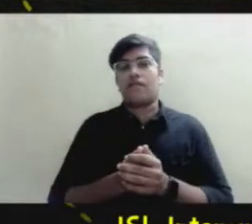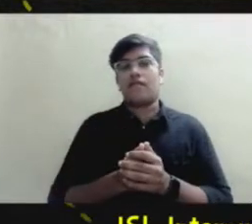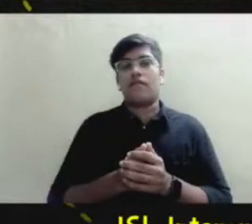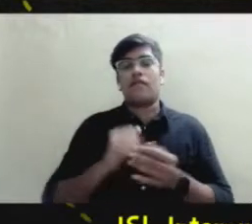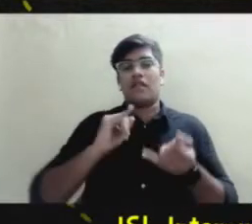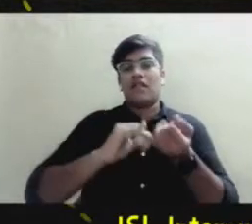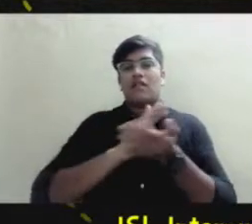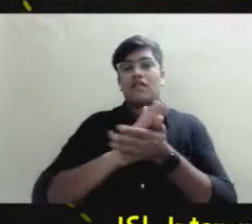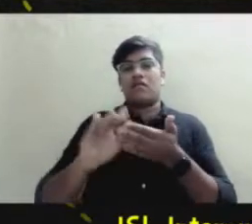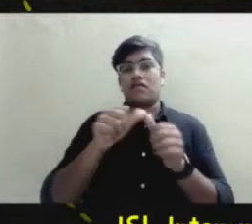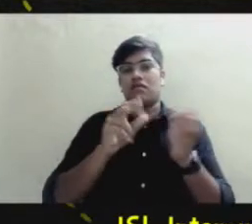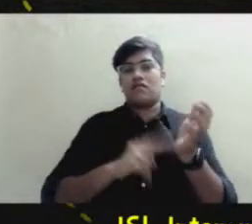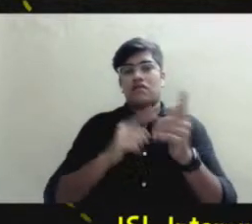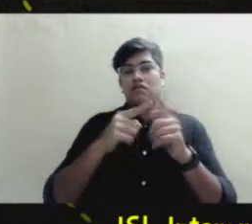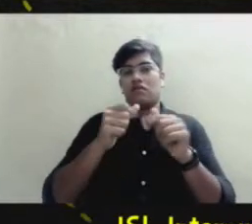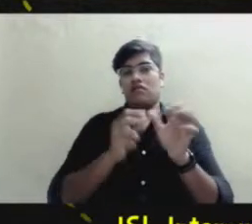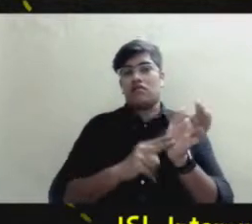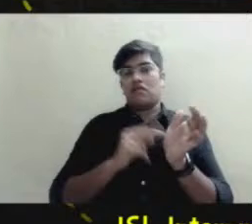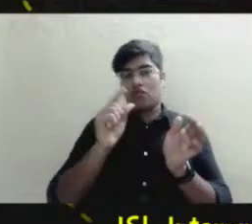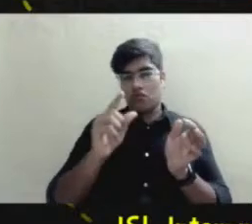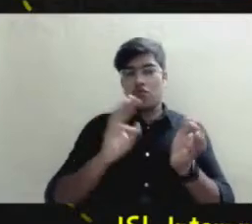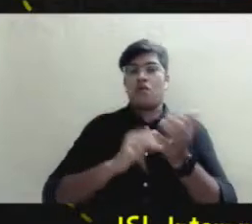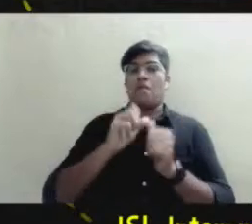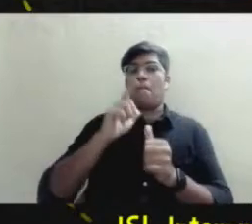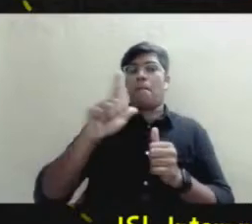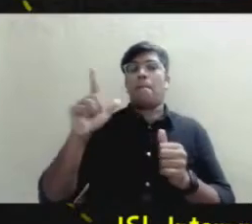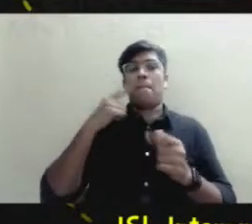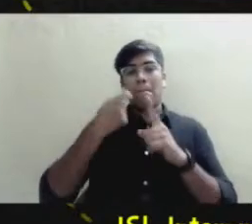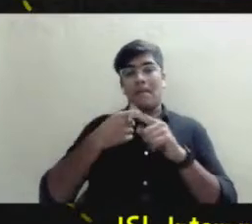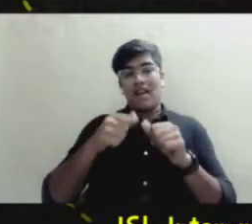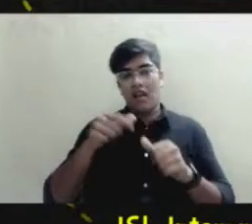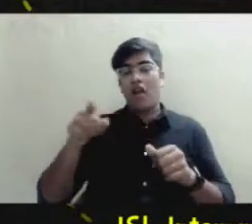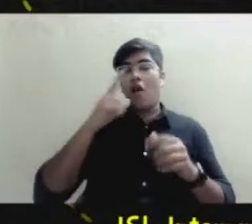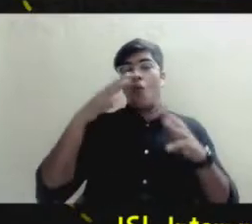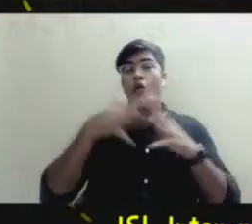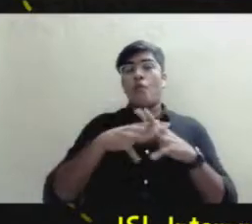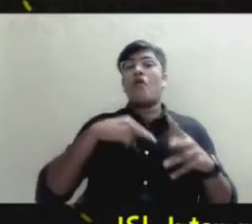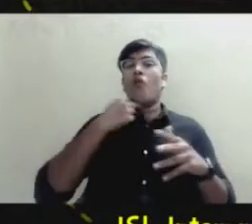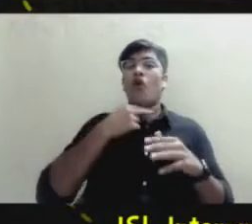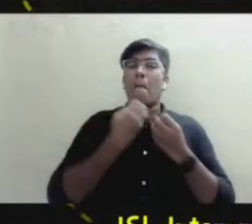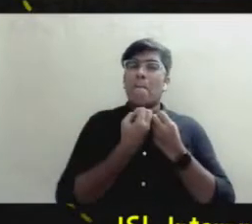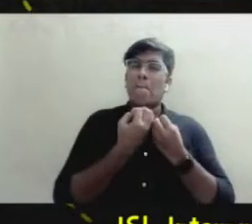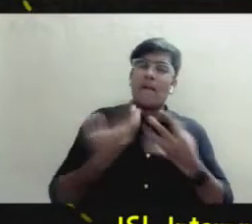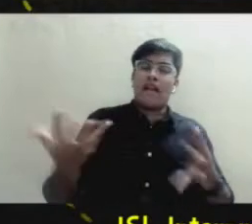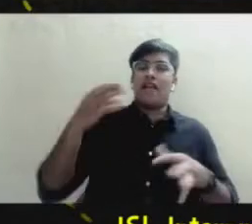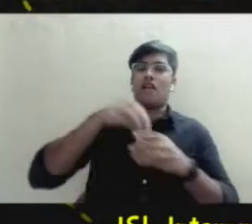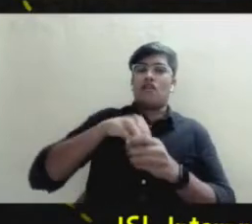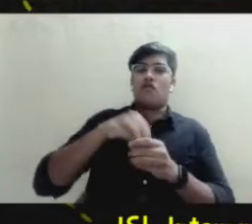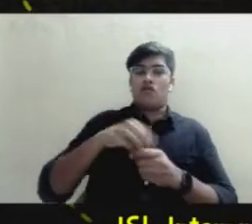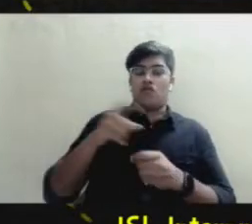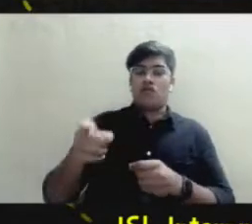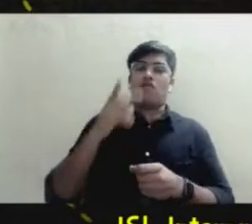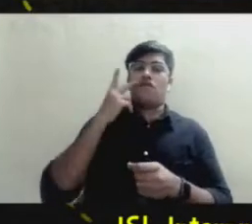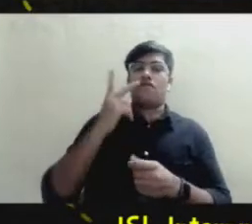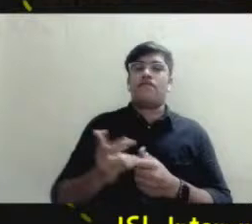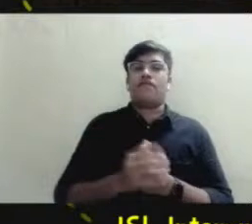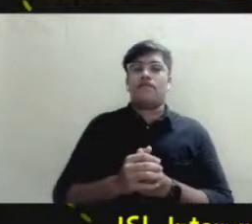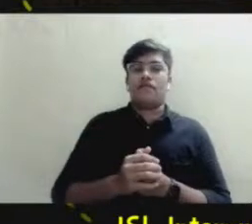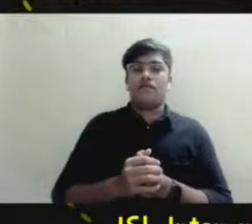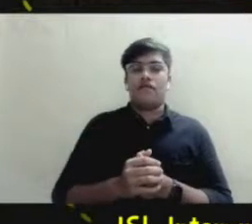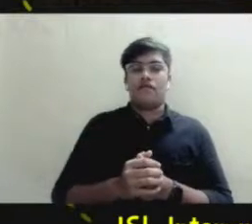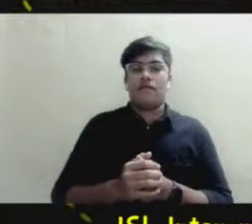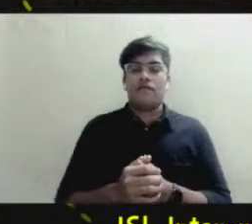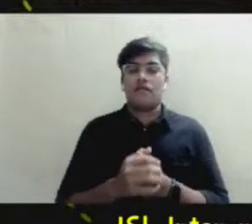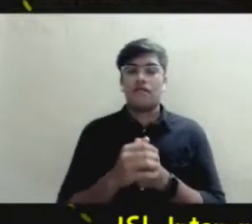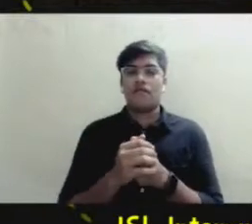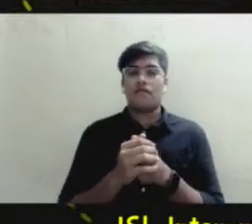and Mallika included many women's voices. And there were women's voices both from the kind